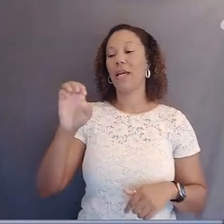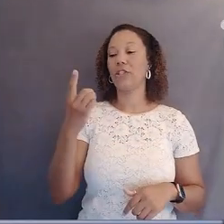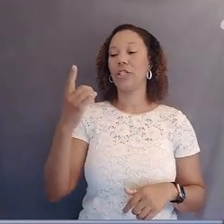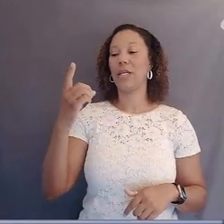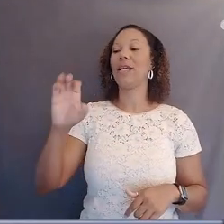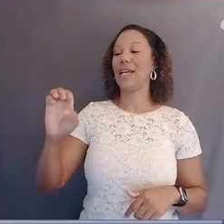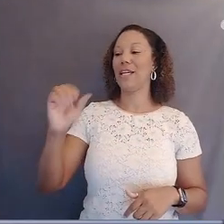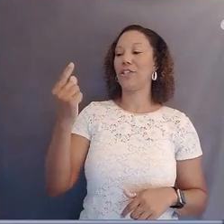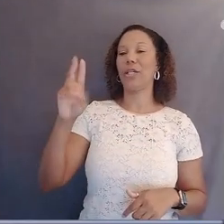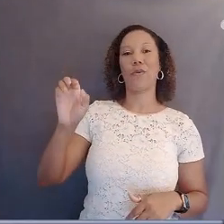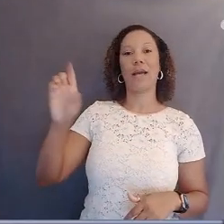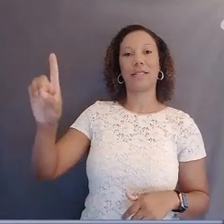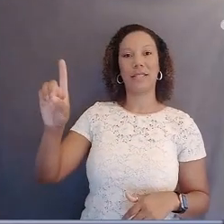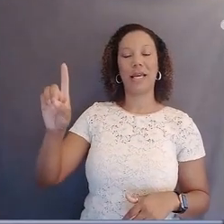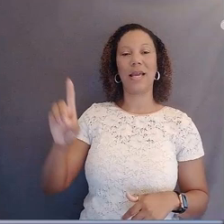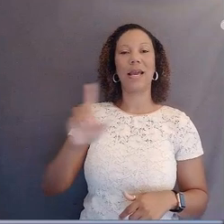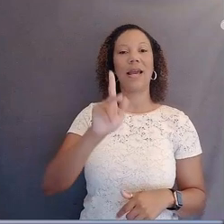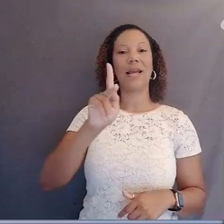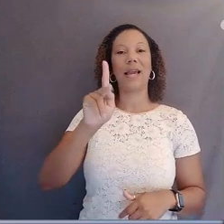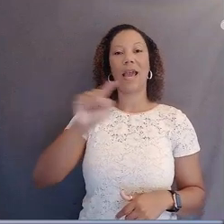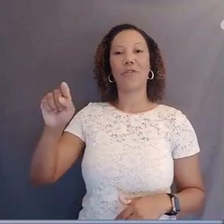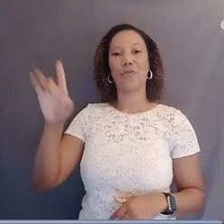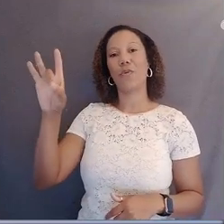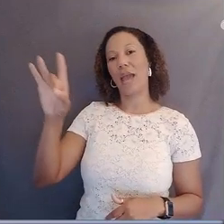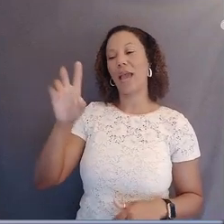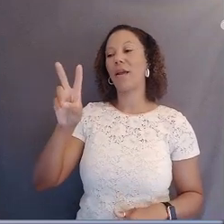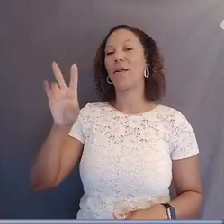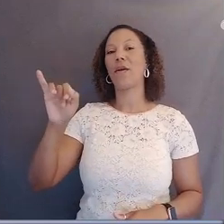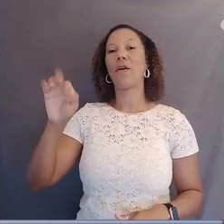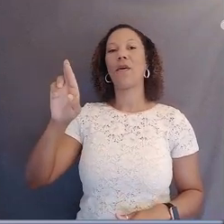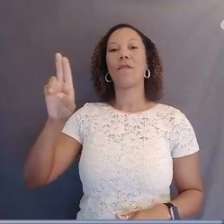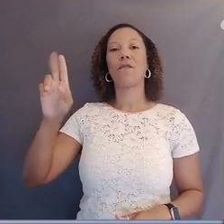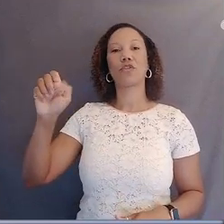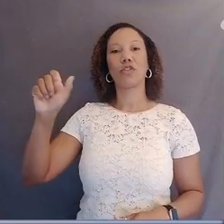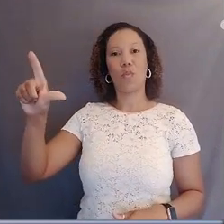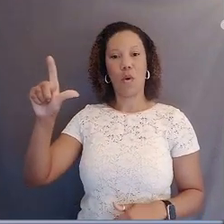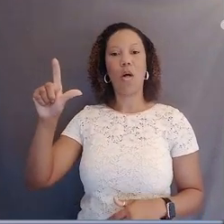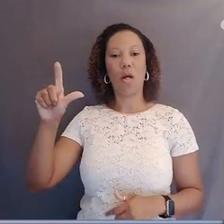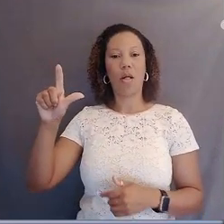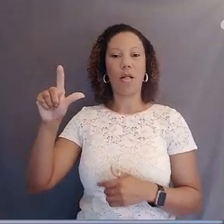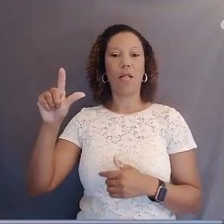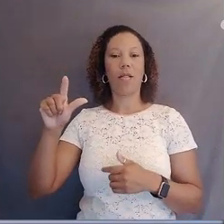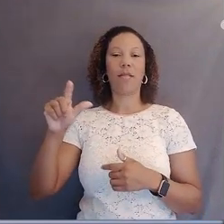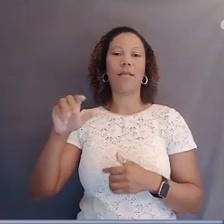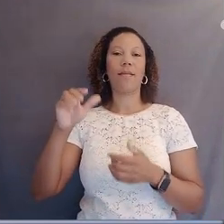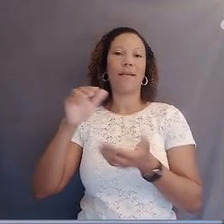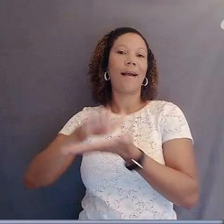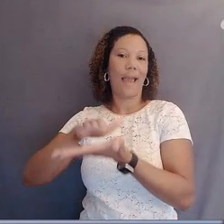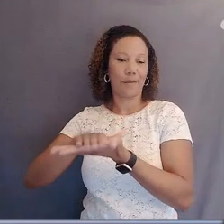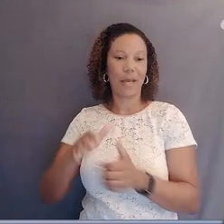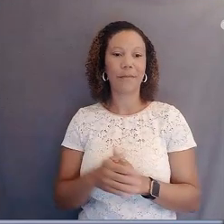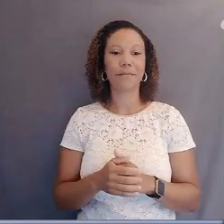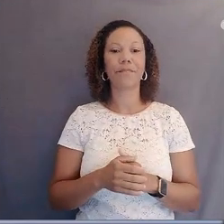Virtual Academy. Yeah, that's right. So the independent study program assigns students to one teacher who develops